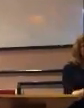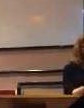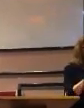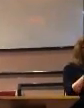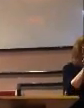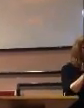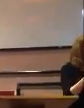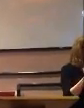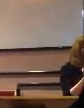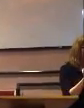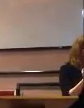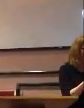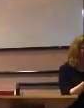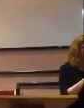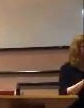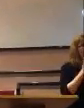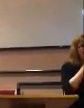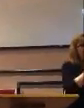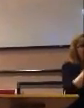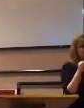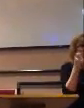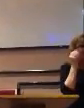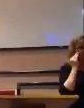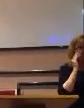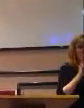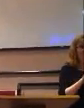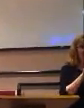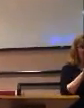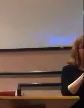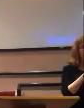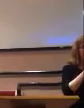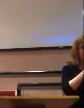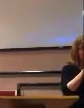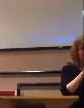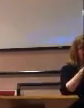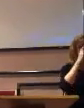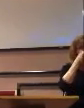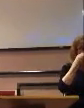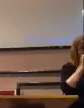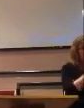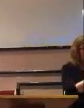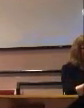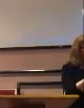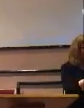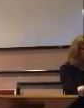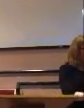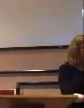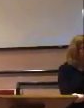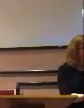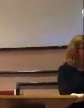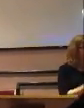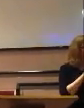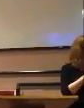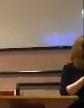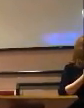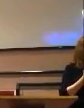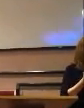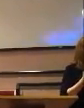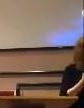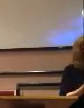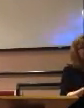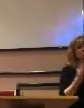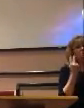It is, however, helpful to know that in the Mosaic law and in Roman law as well, you had to have at